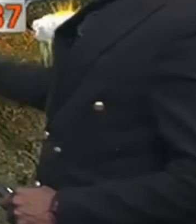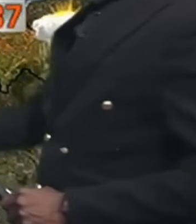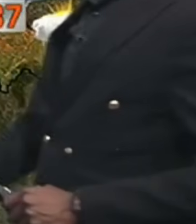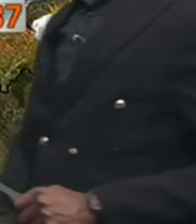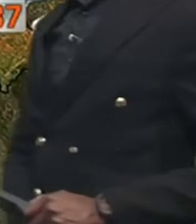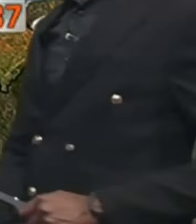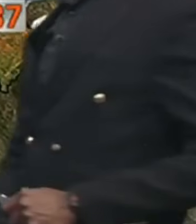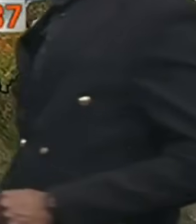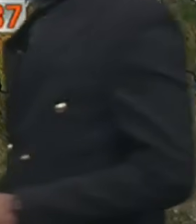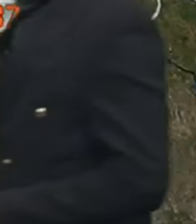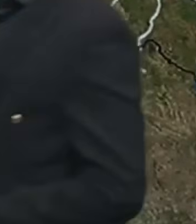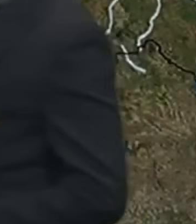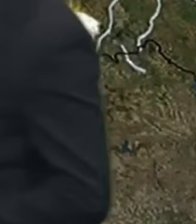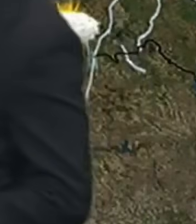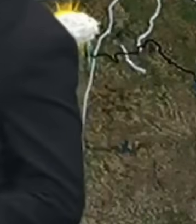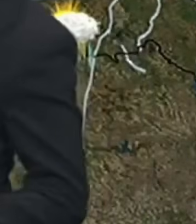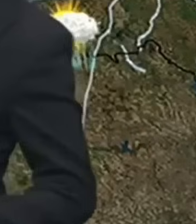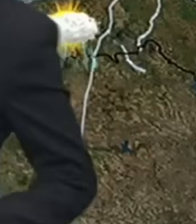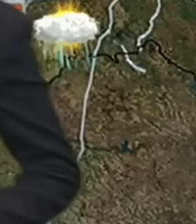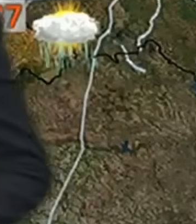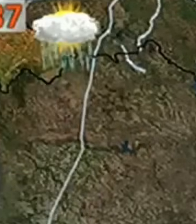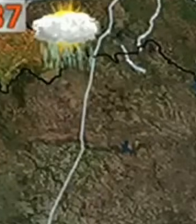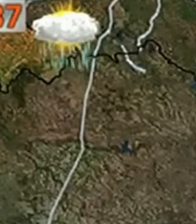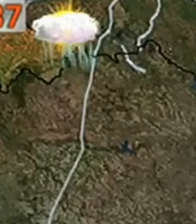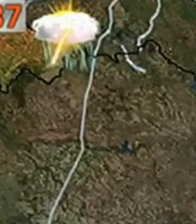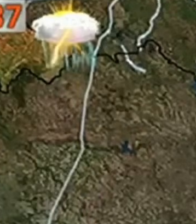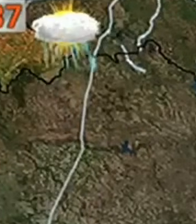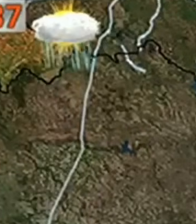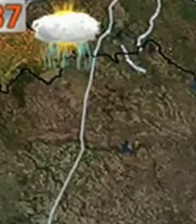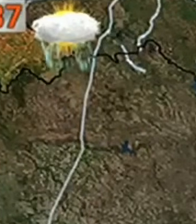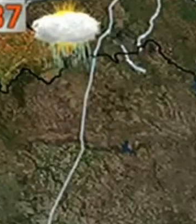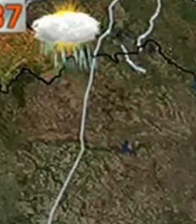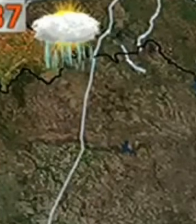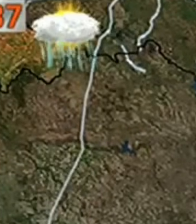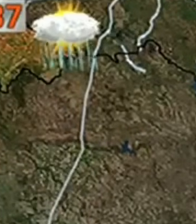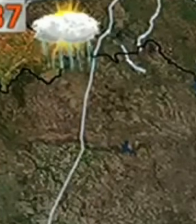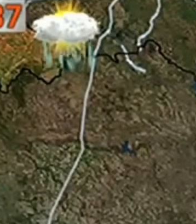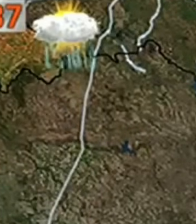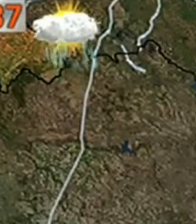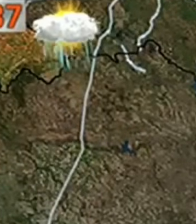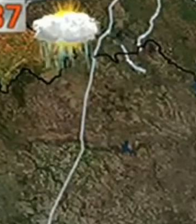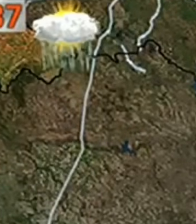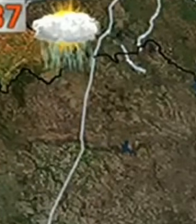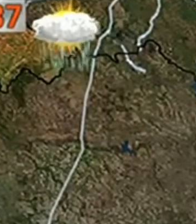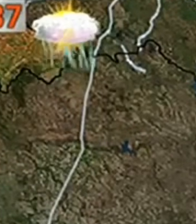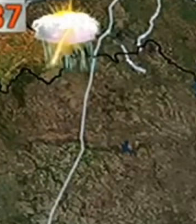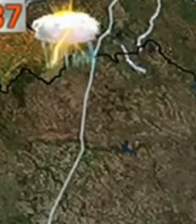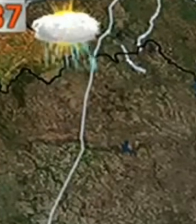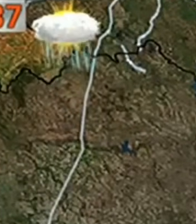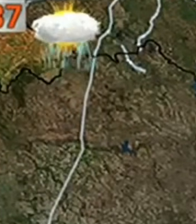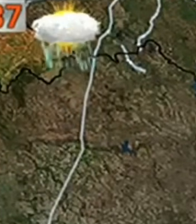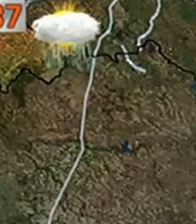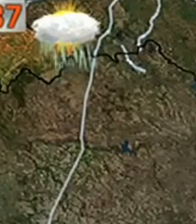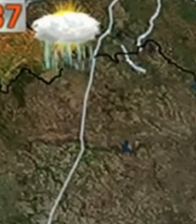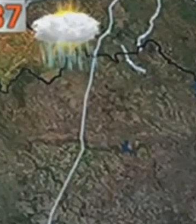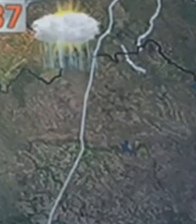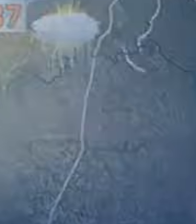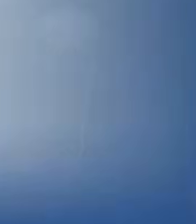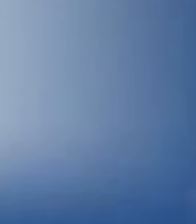37 ka Rustenburg le dikarolo tša province eo ka moka ke tšona tšo kakanyo ya bosebošegong bja lehono go tša go nna setlogolo sa Babina Tau ke re mmogo